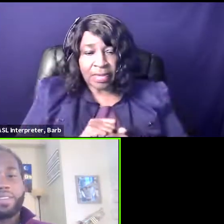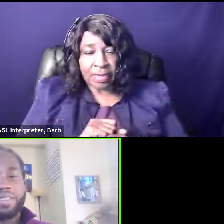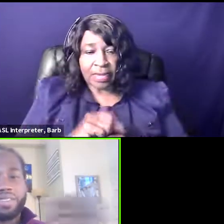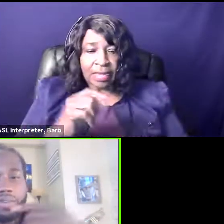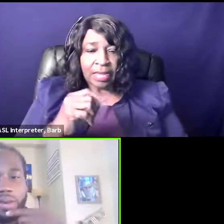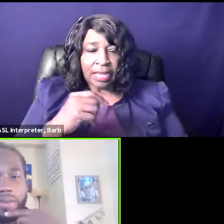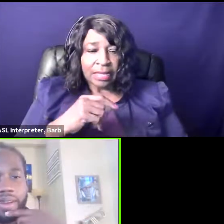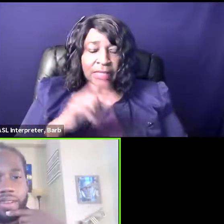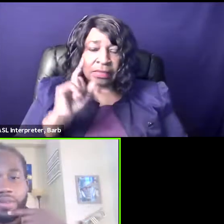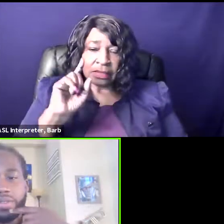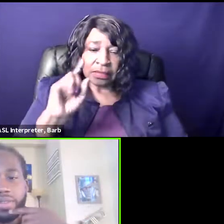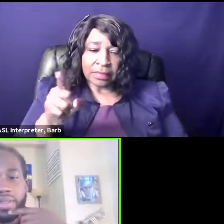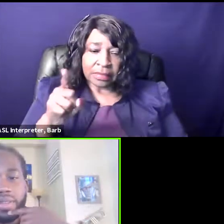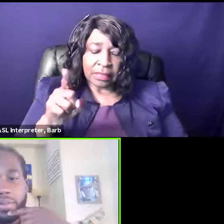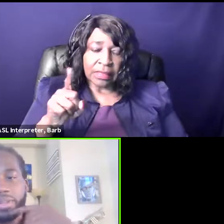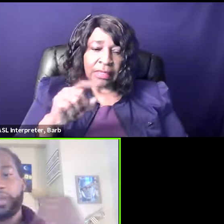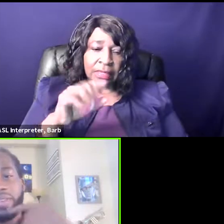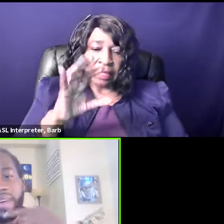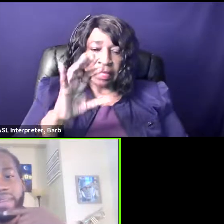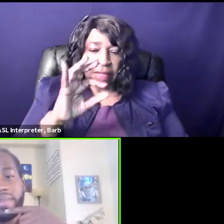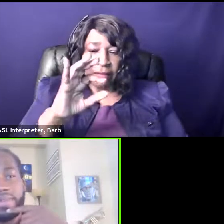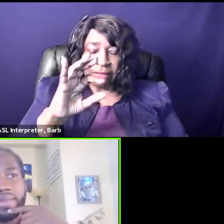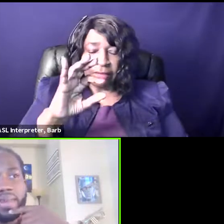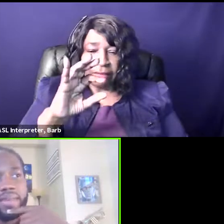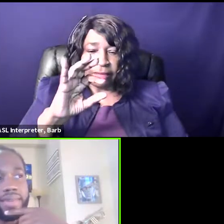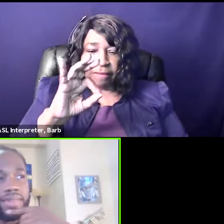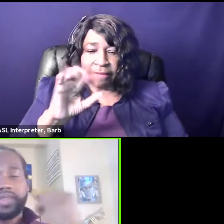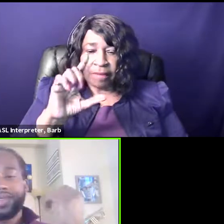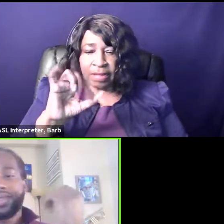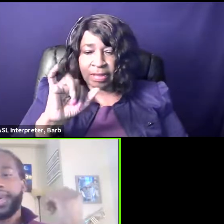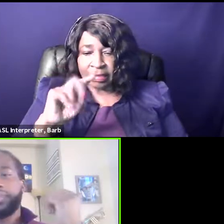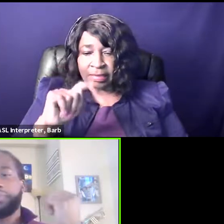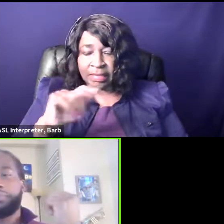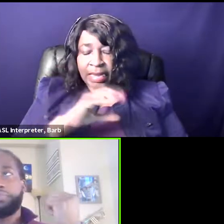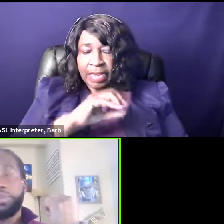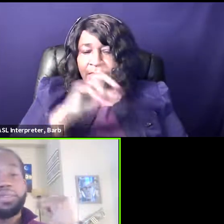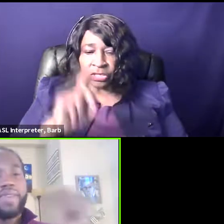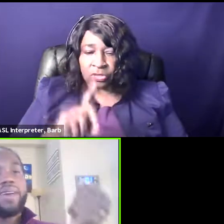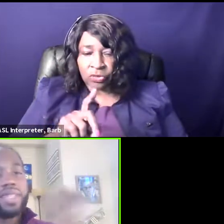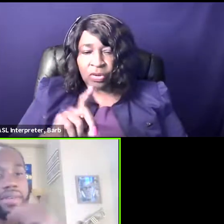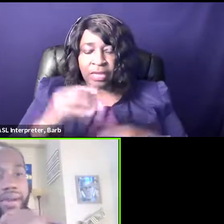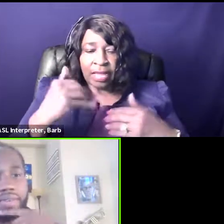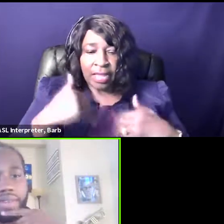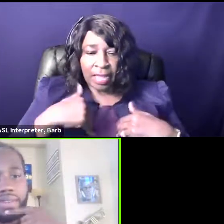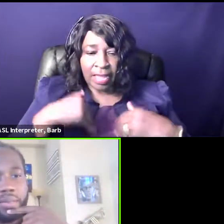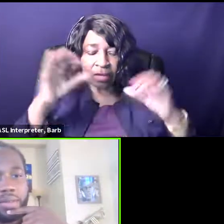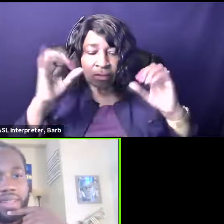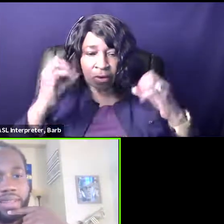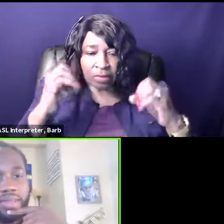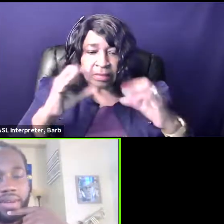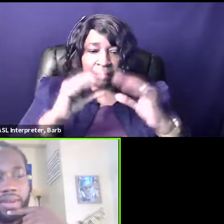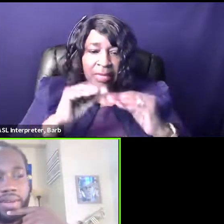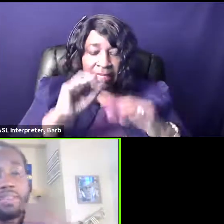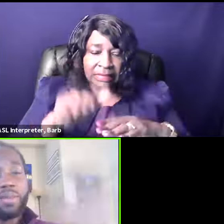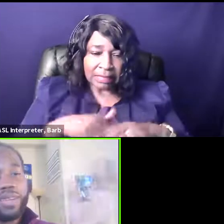emergency managers installed, to oversee their municipal finances, decisions that profoundly, affected the people that live there. And that's putting it